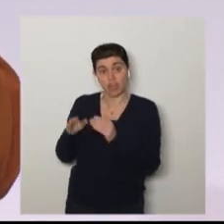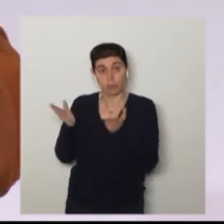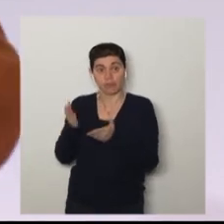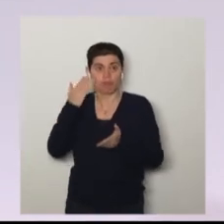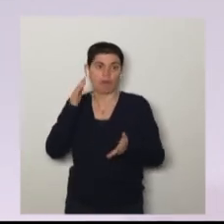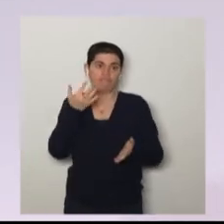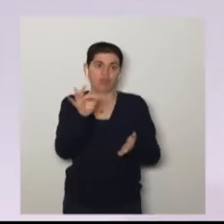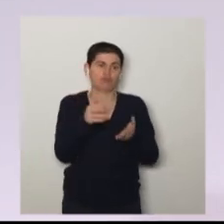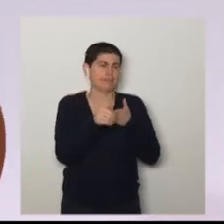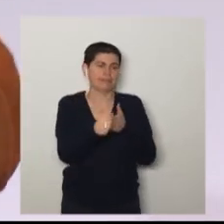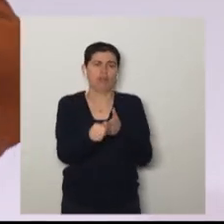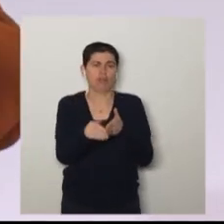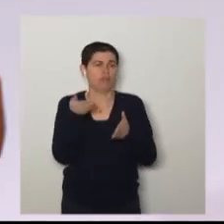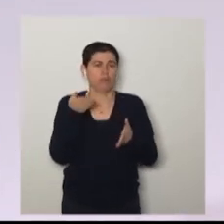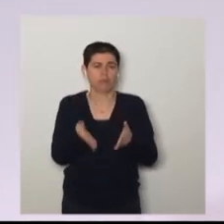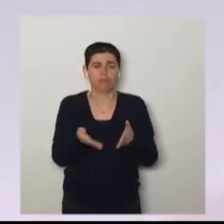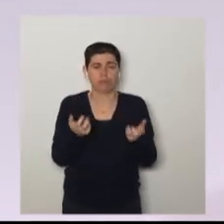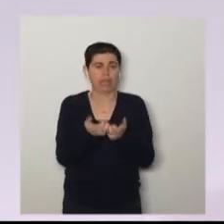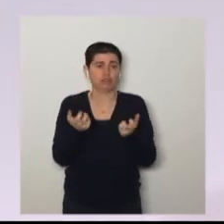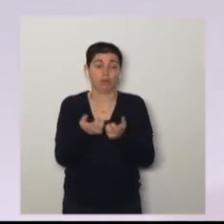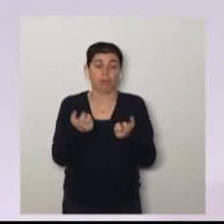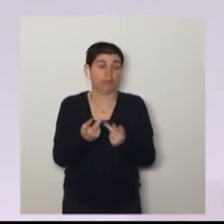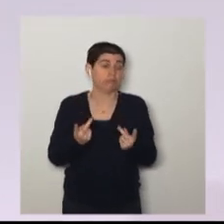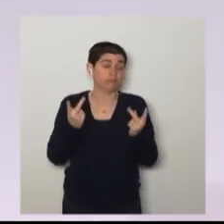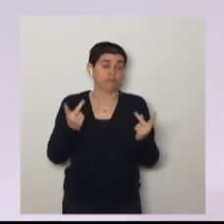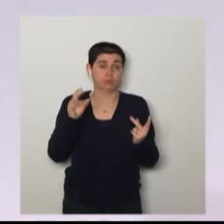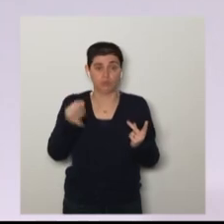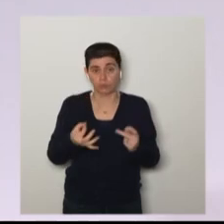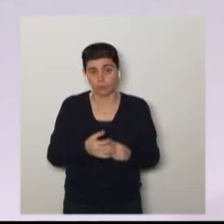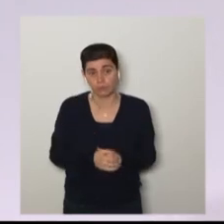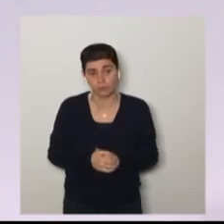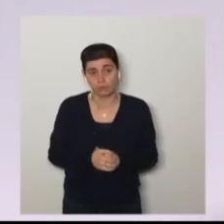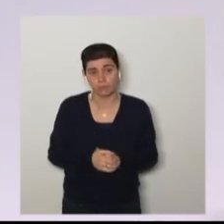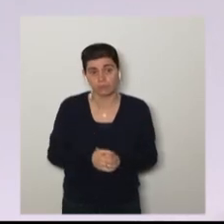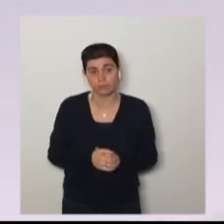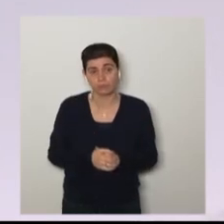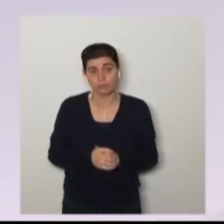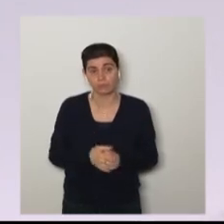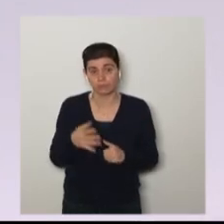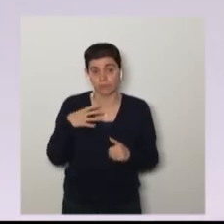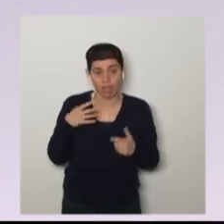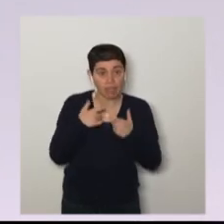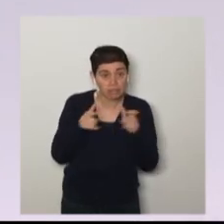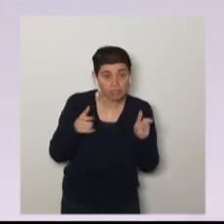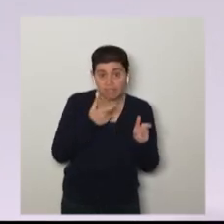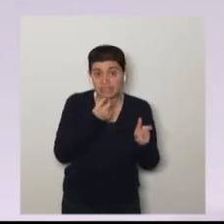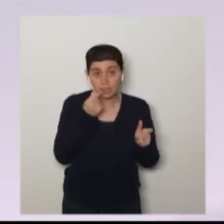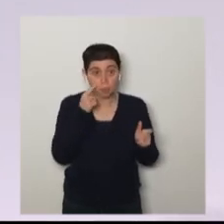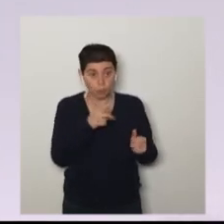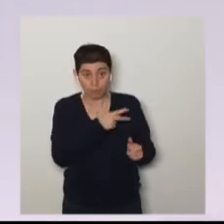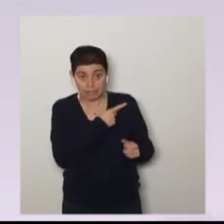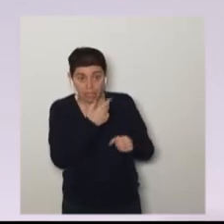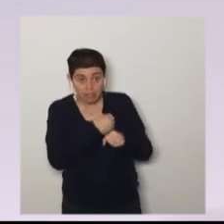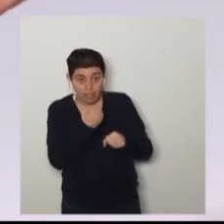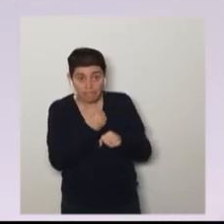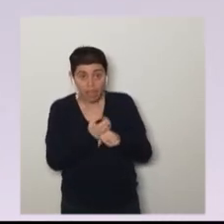you have easy access to work-related service to even occupational physicians in the hospitals. We are looking at